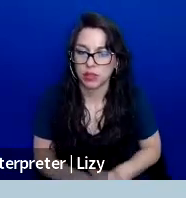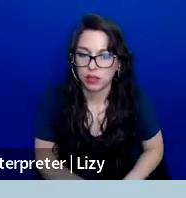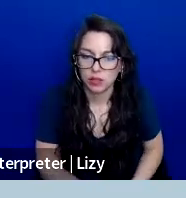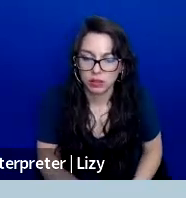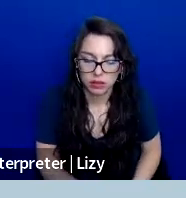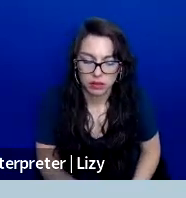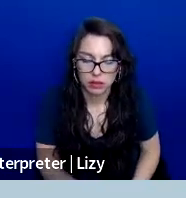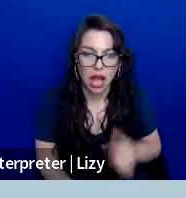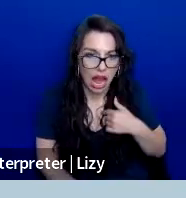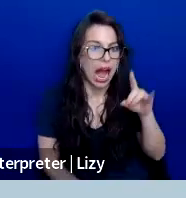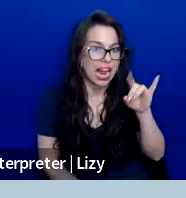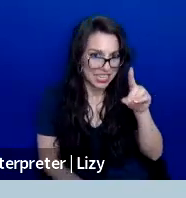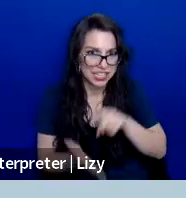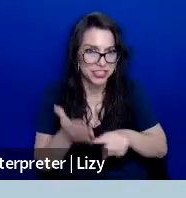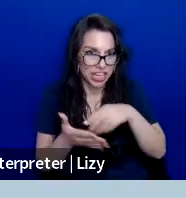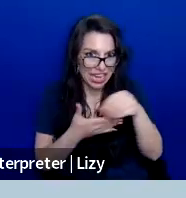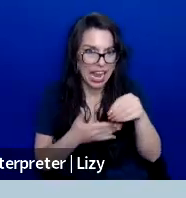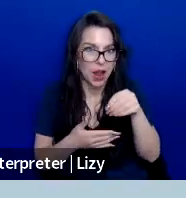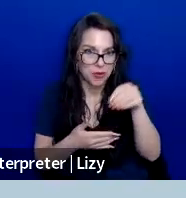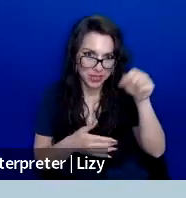I did check you out, yes.